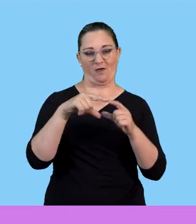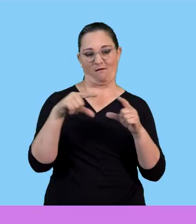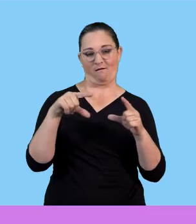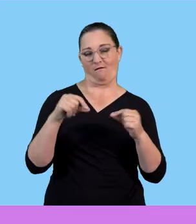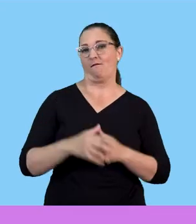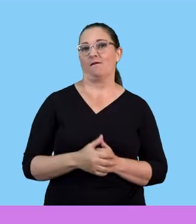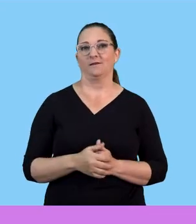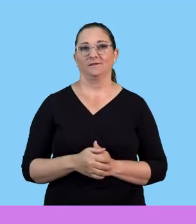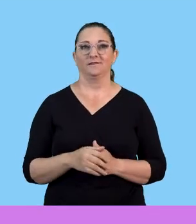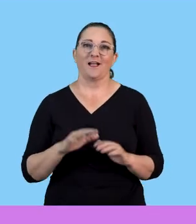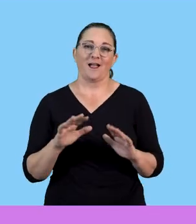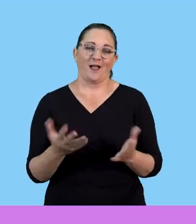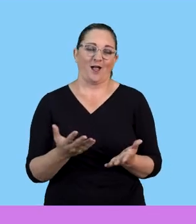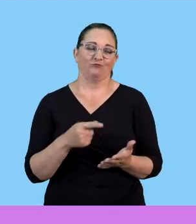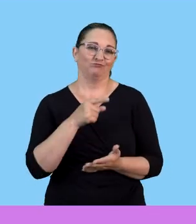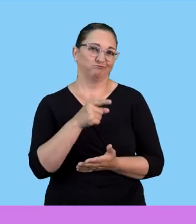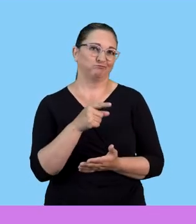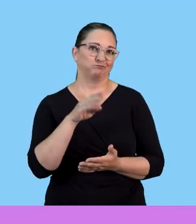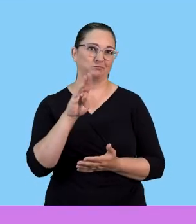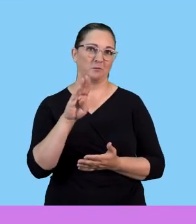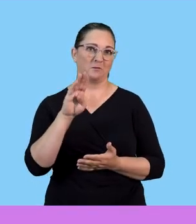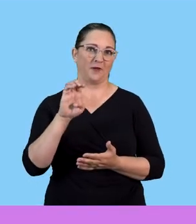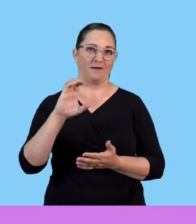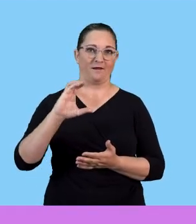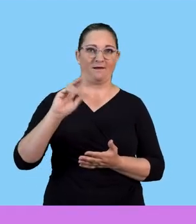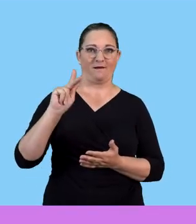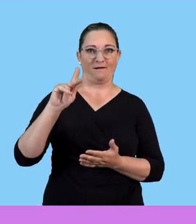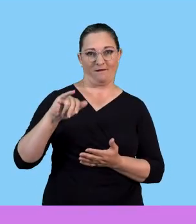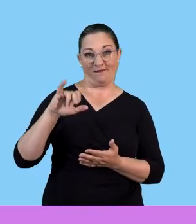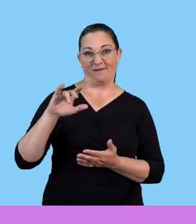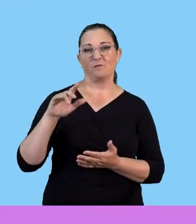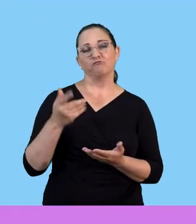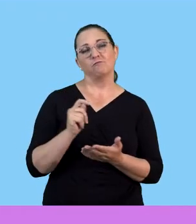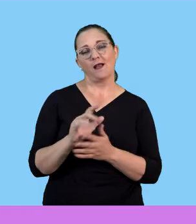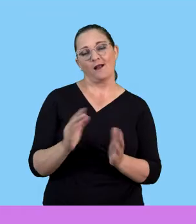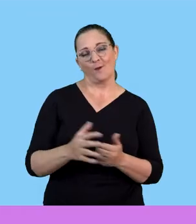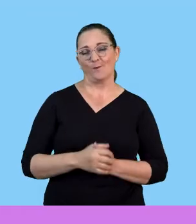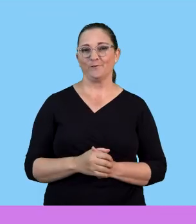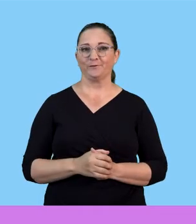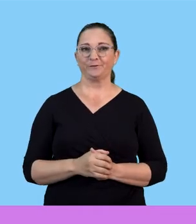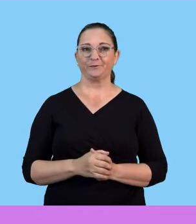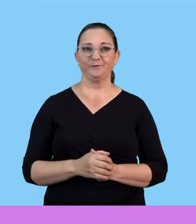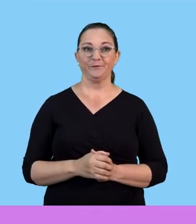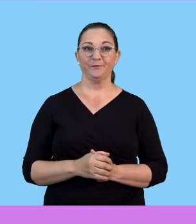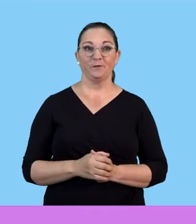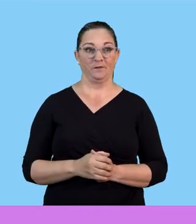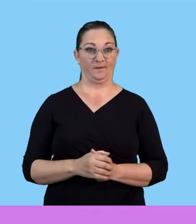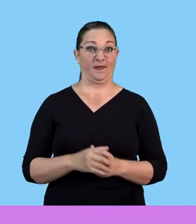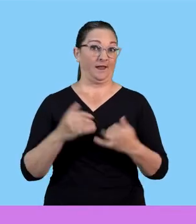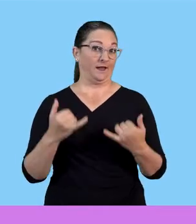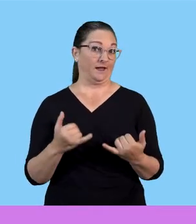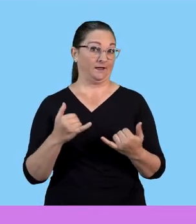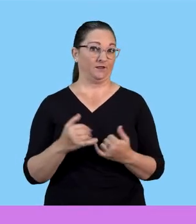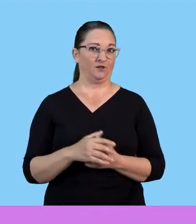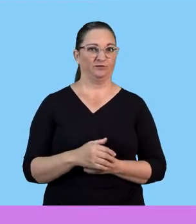card. That is how she paid for her shopping.